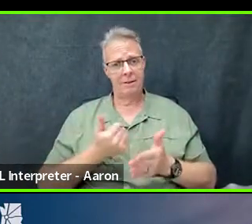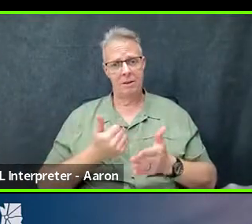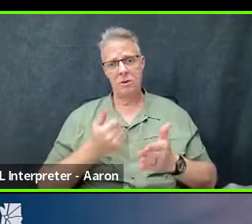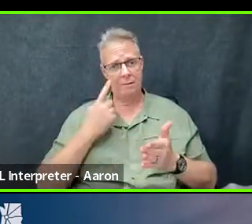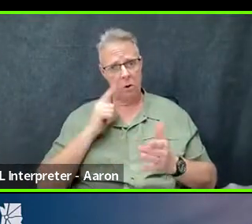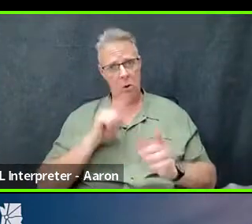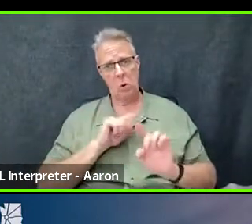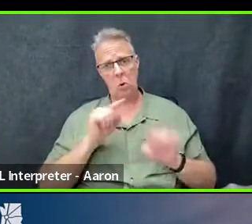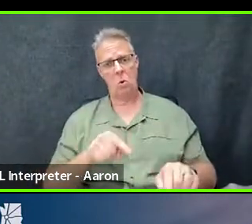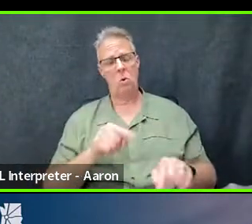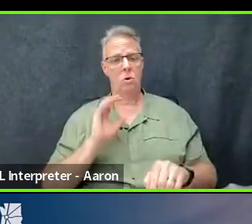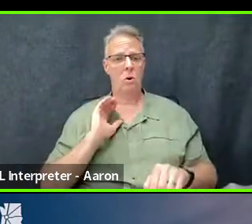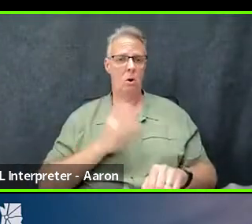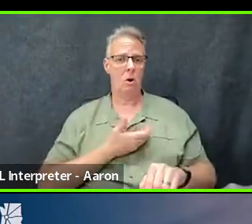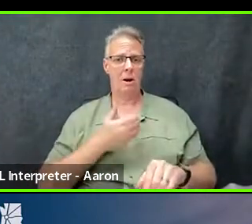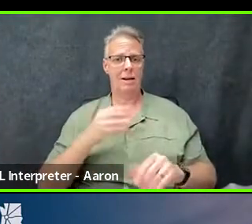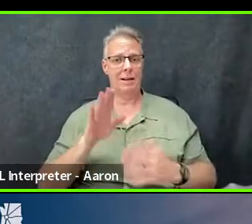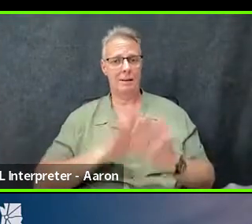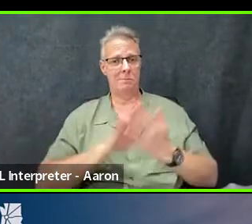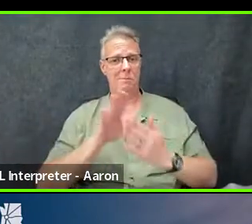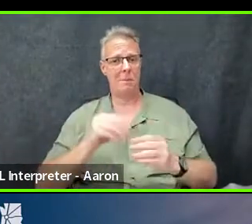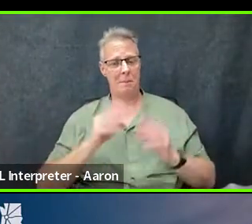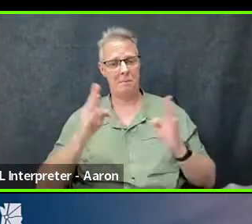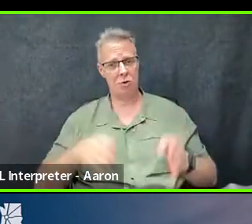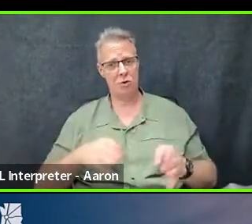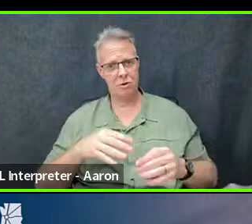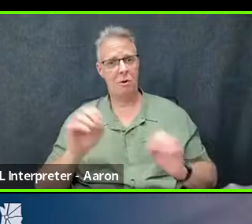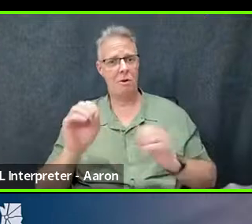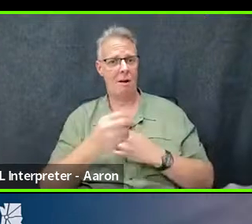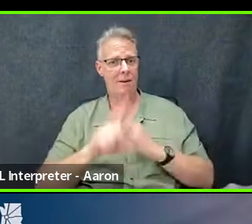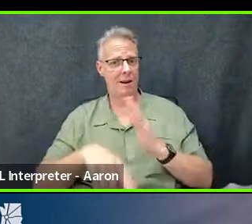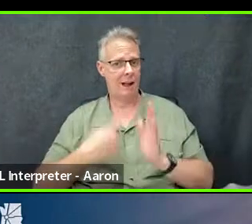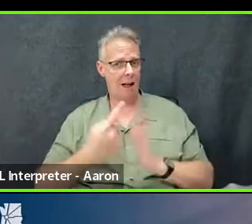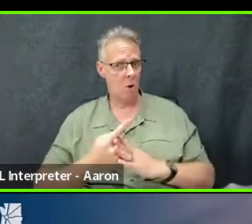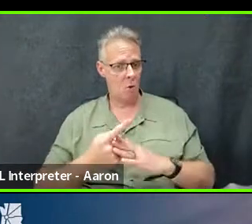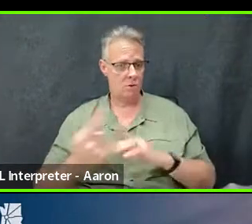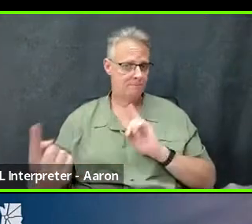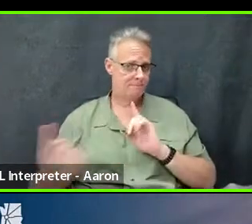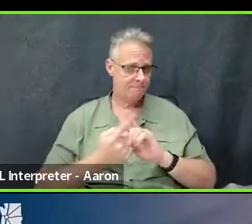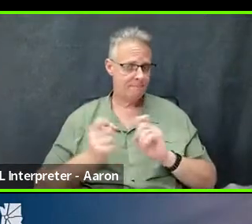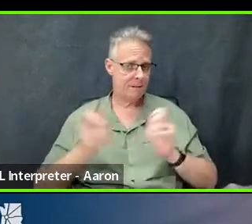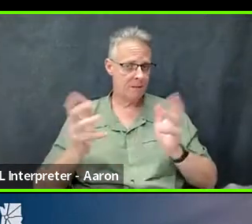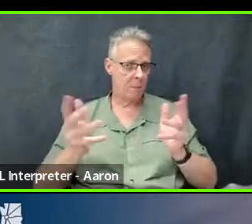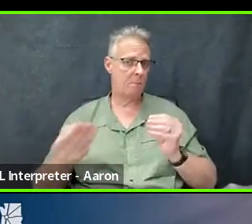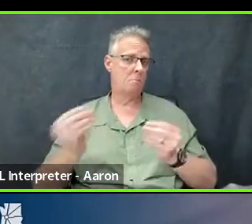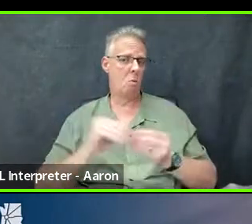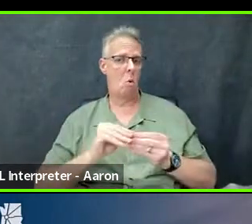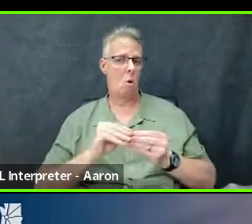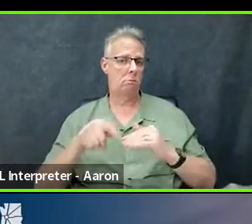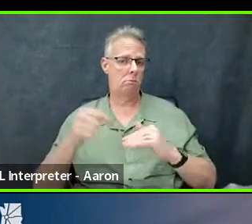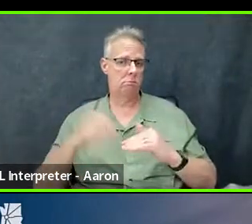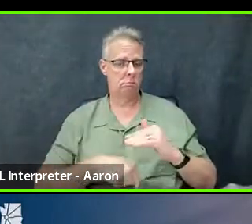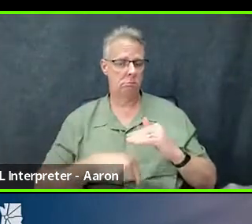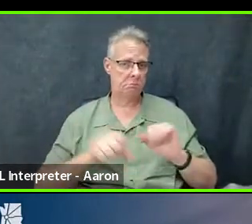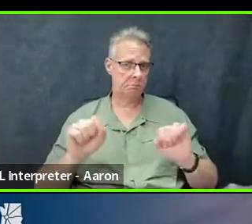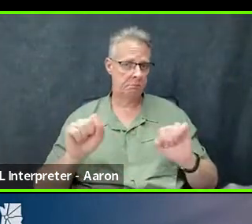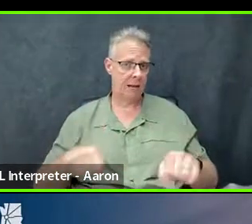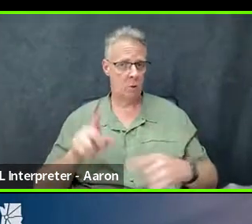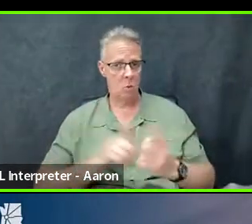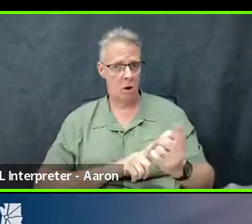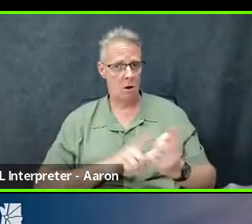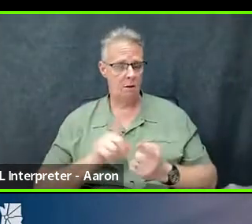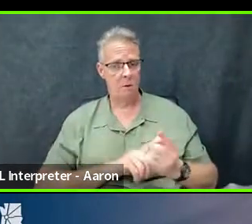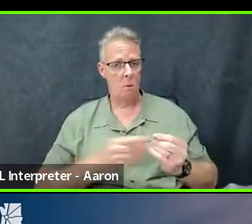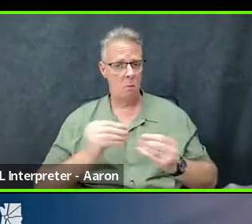coming to our in-person events or office hours to talk more more one-on-one if